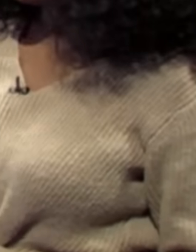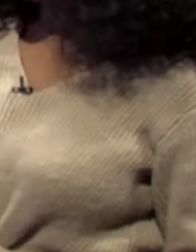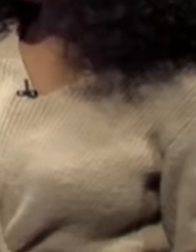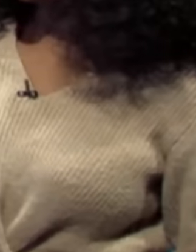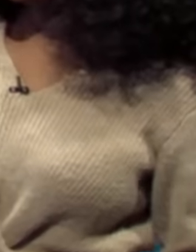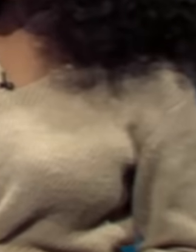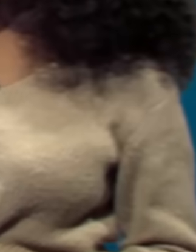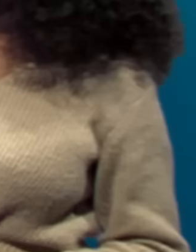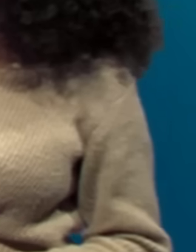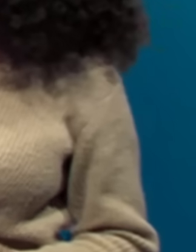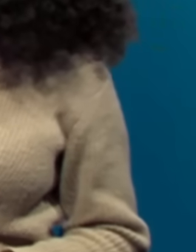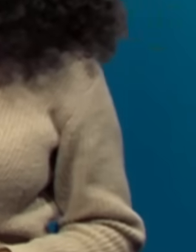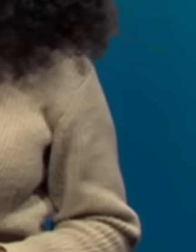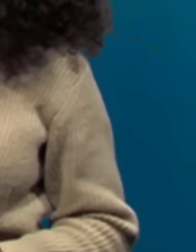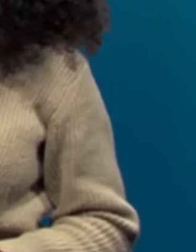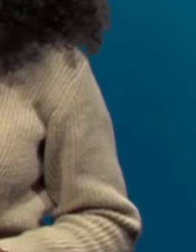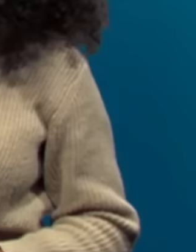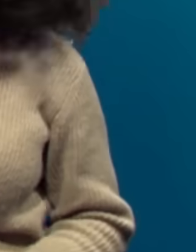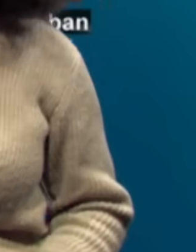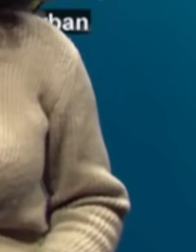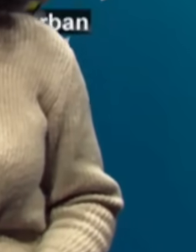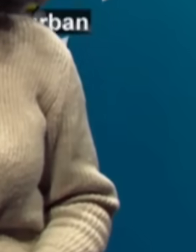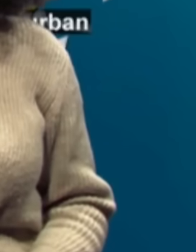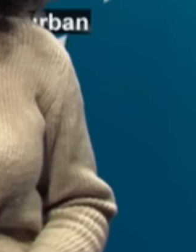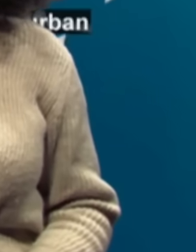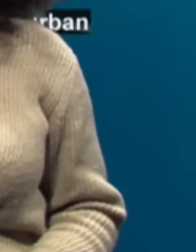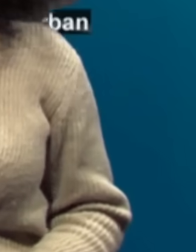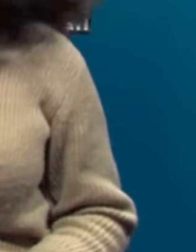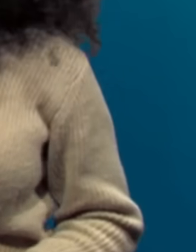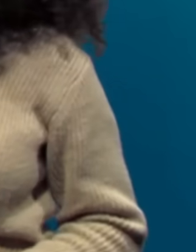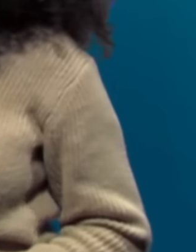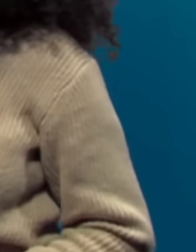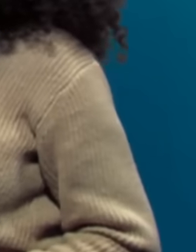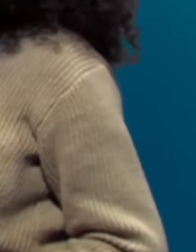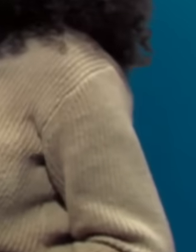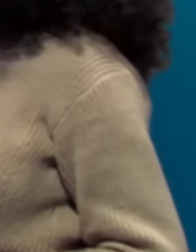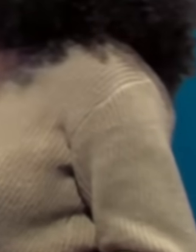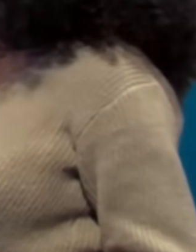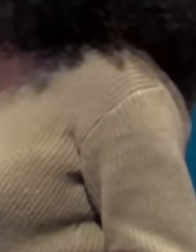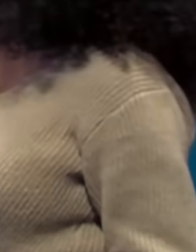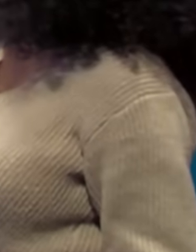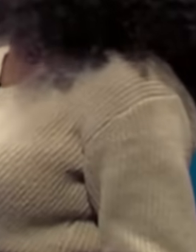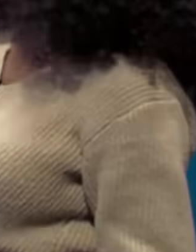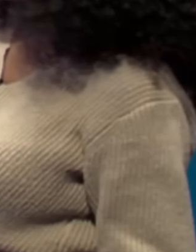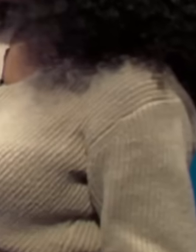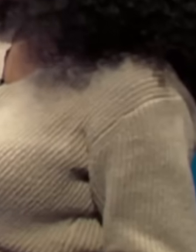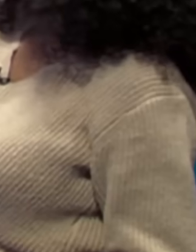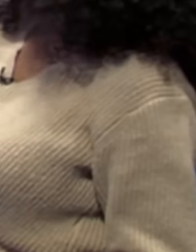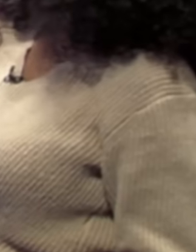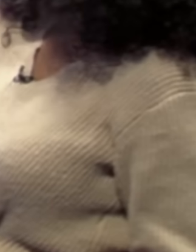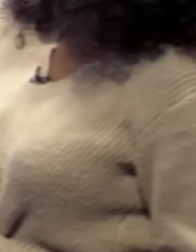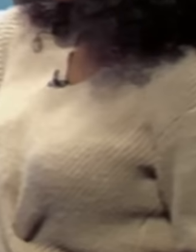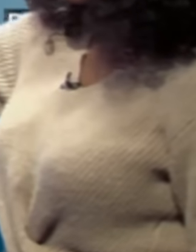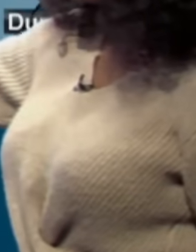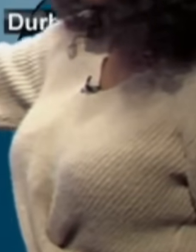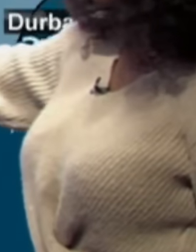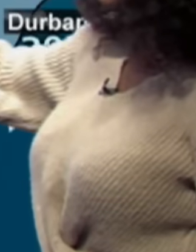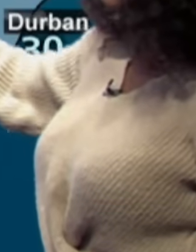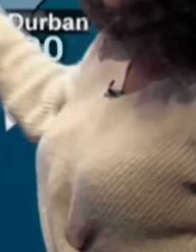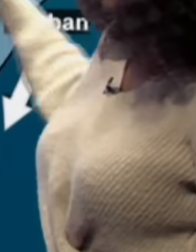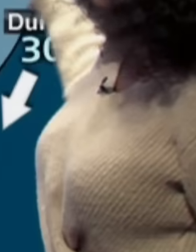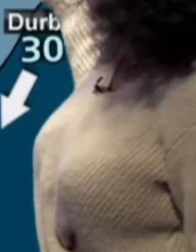30. Bophirima jwa naga go ralala karolo ya Cape Town e tla nna le gone go aparelwa ke maru. Fa re lebelela gape bokoni bophirima le karolo